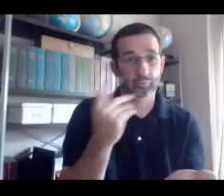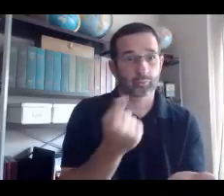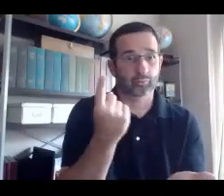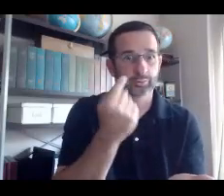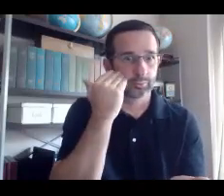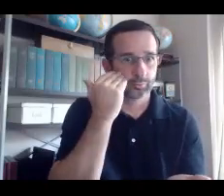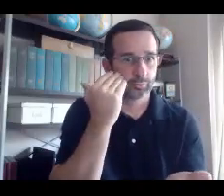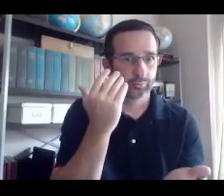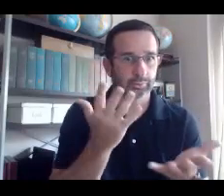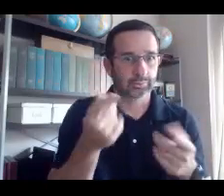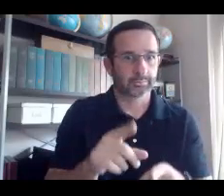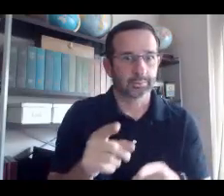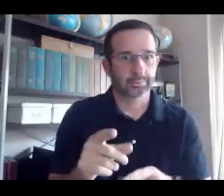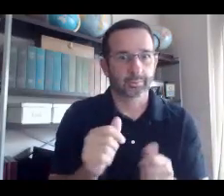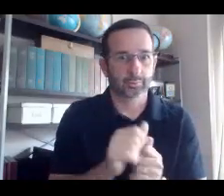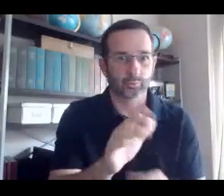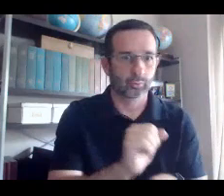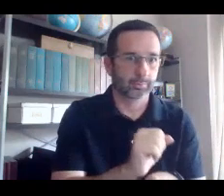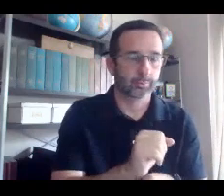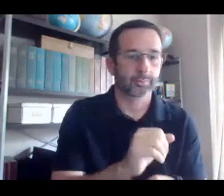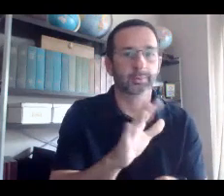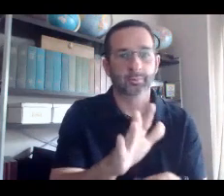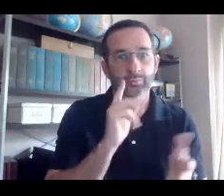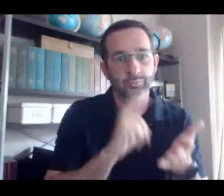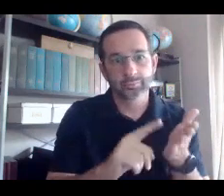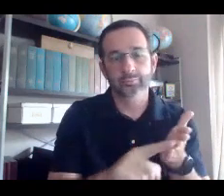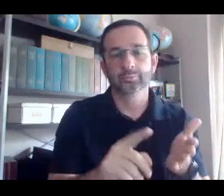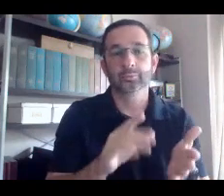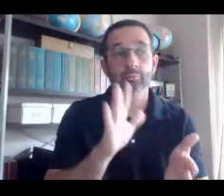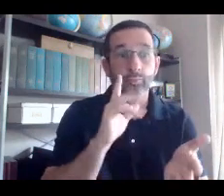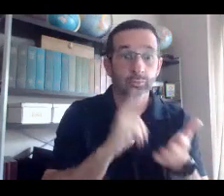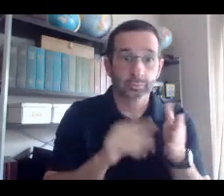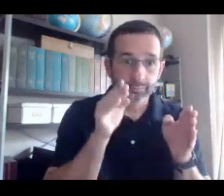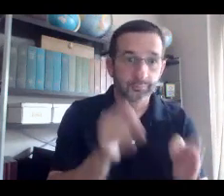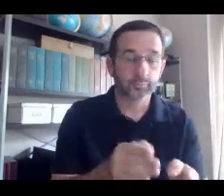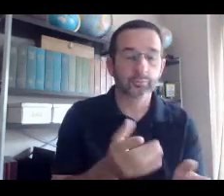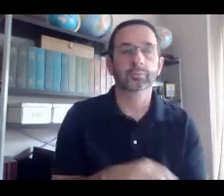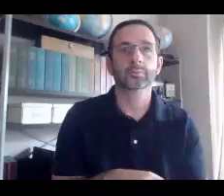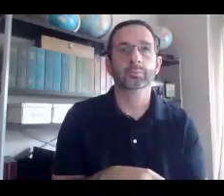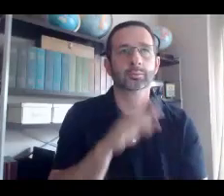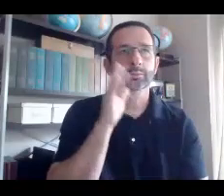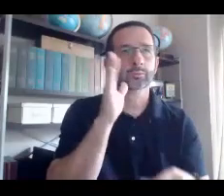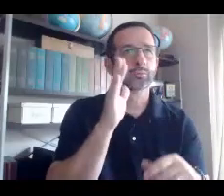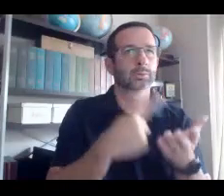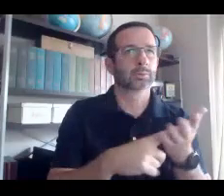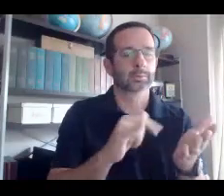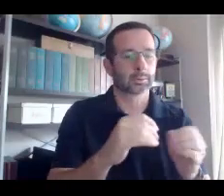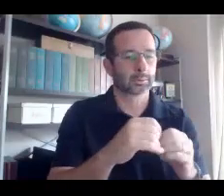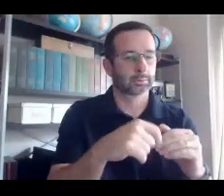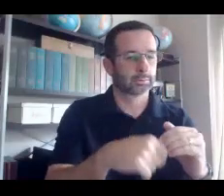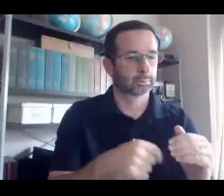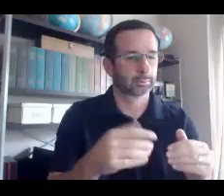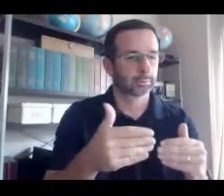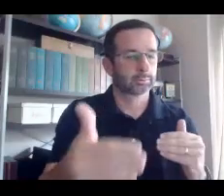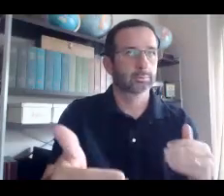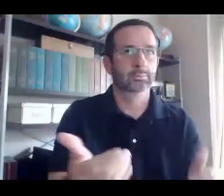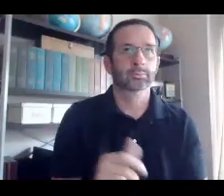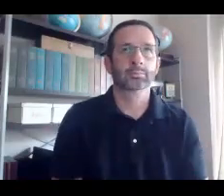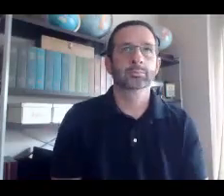communicate that with us in advance. We're not always aware of any changes that you might have regarding